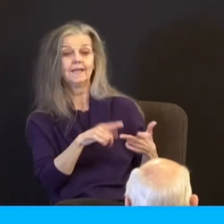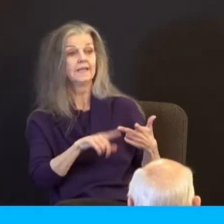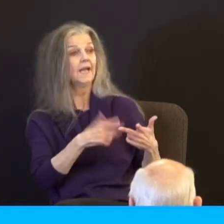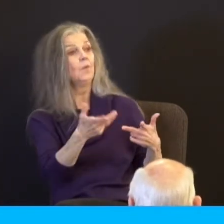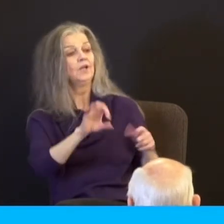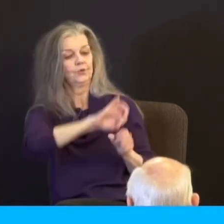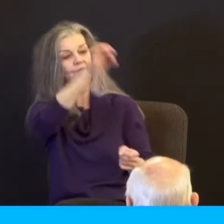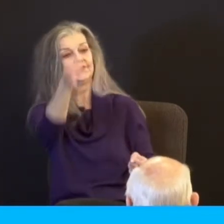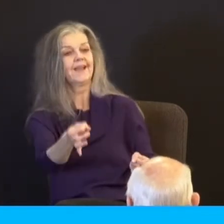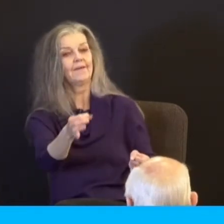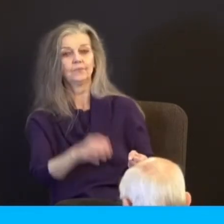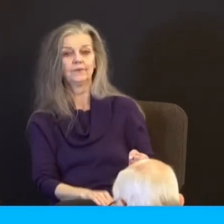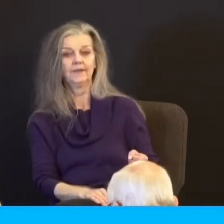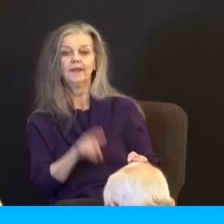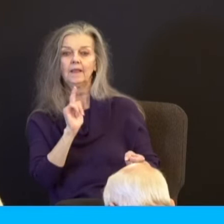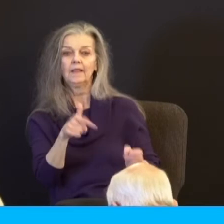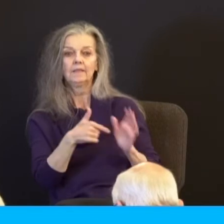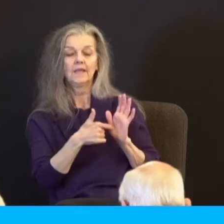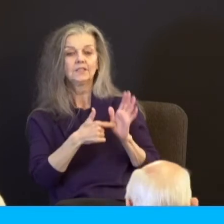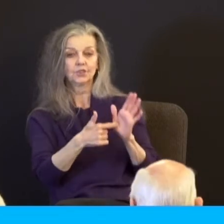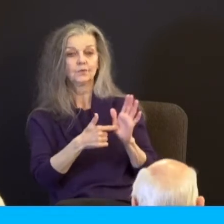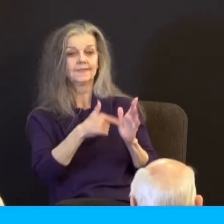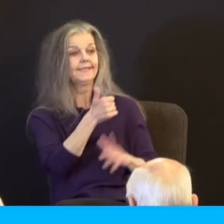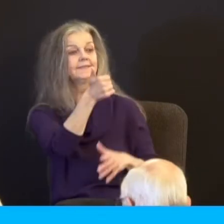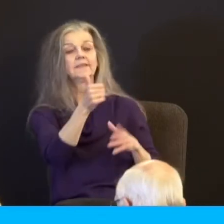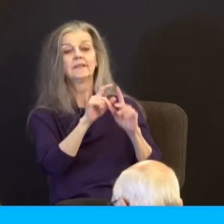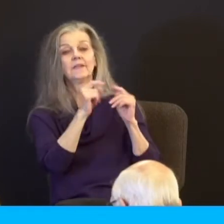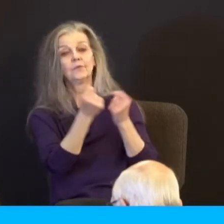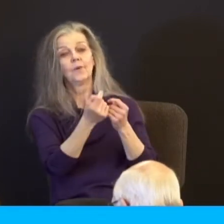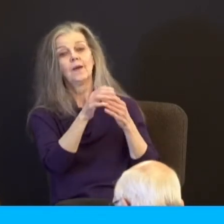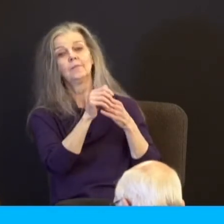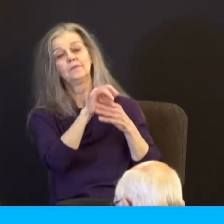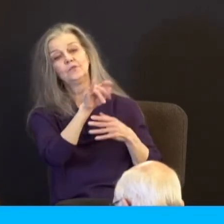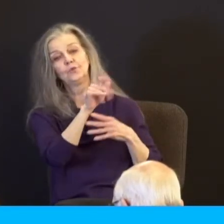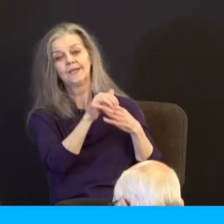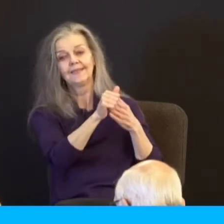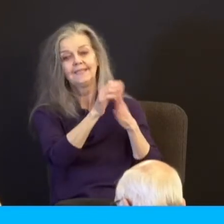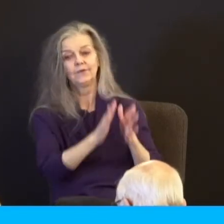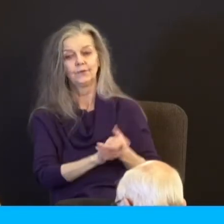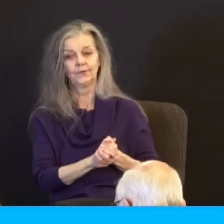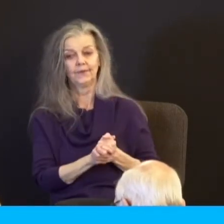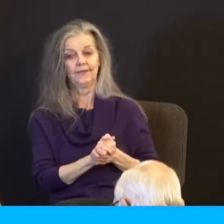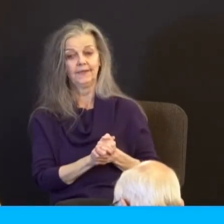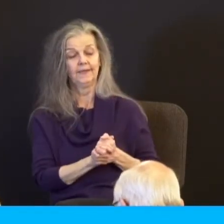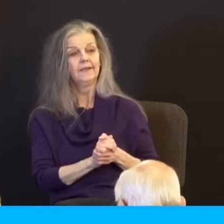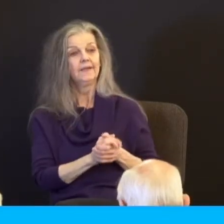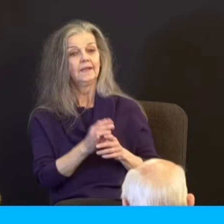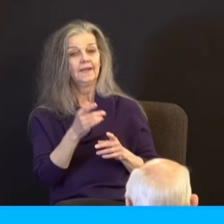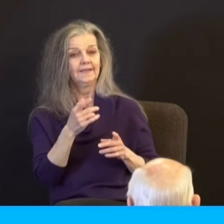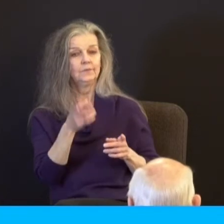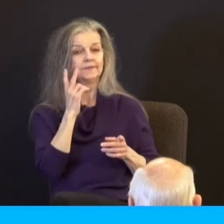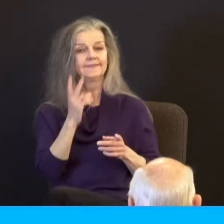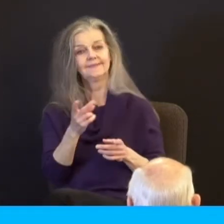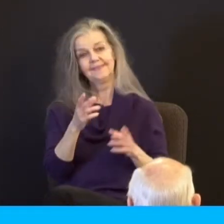your staff. A staff here is the patriarch of the tribe of Judah. If you remember later on, we get into a dispute among the 12 tribes, and whether or not Aaron's in charge